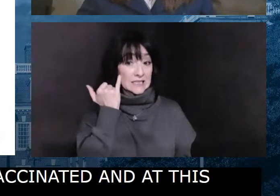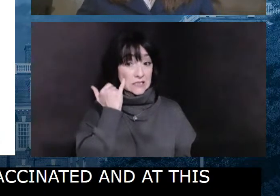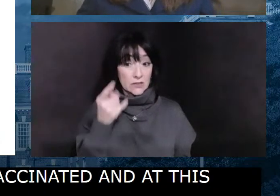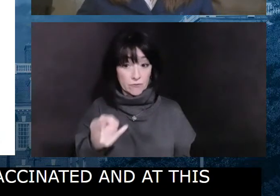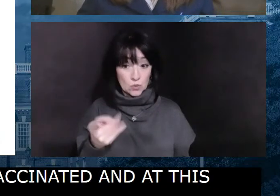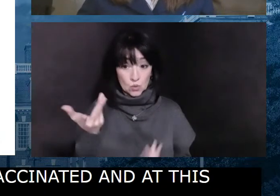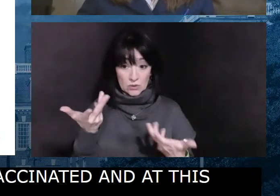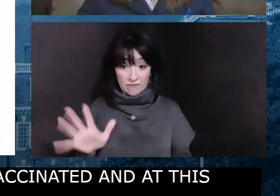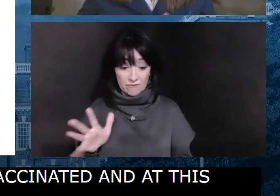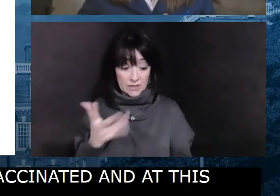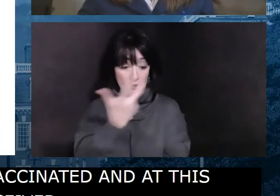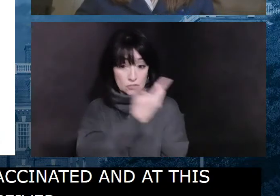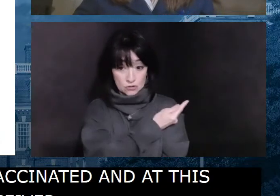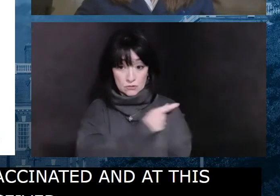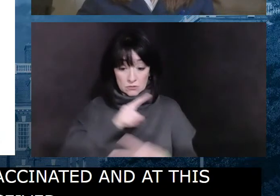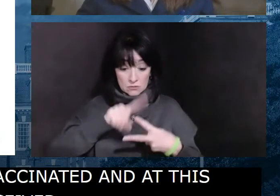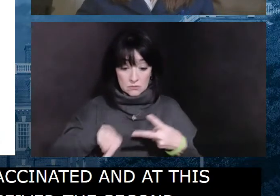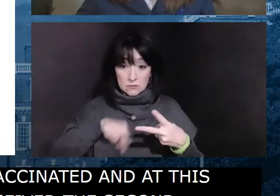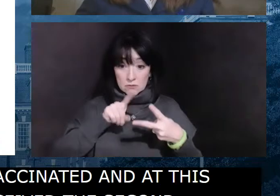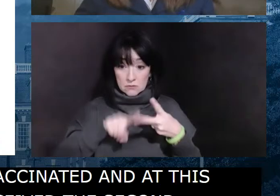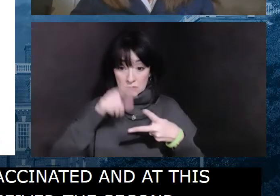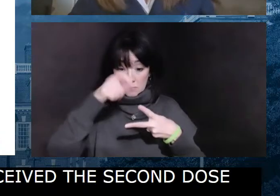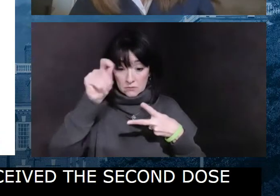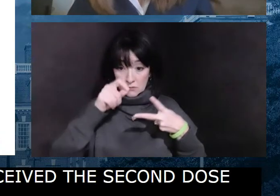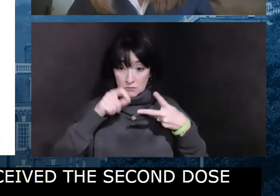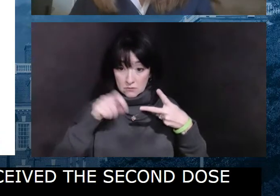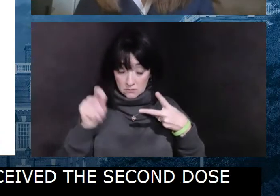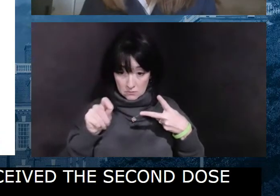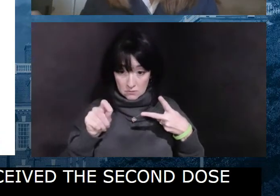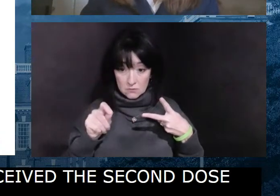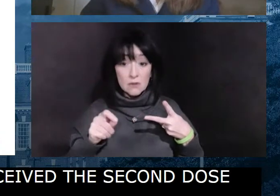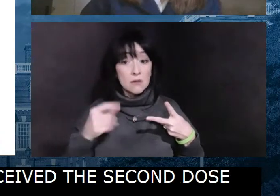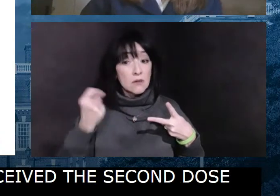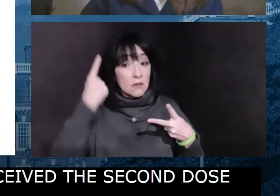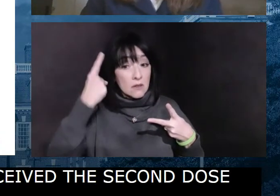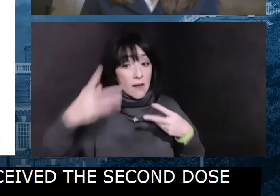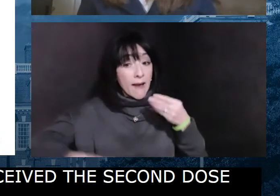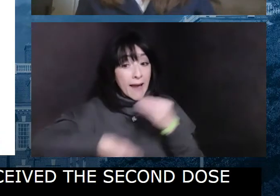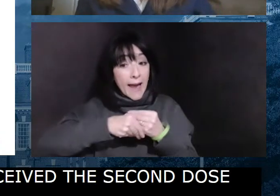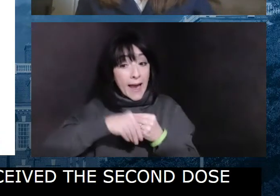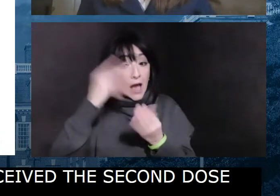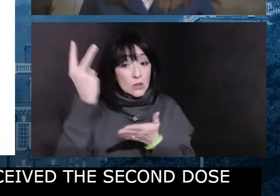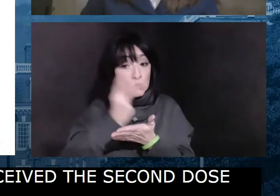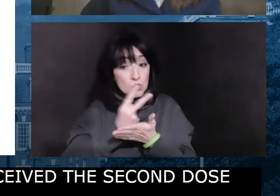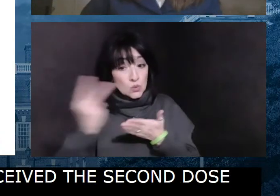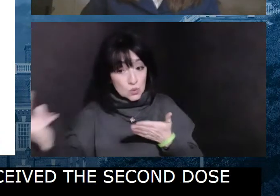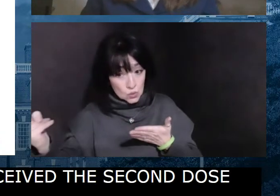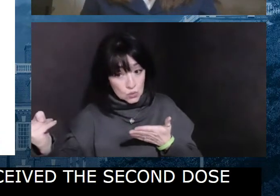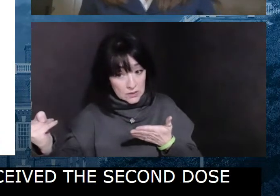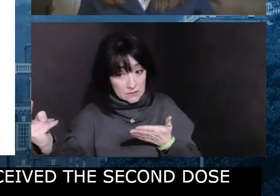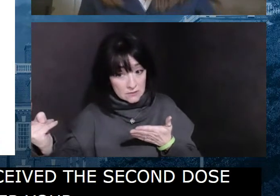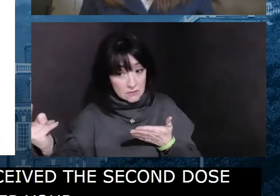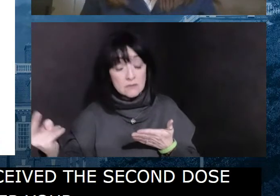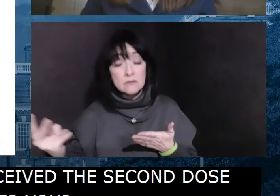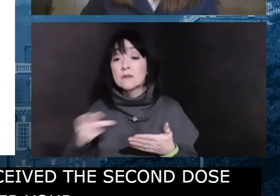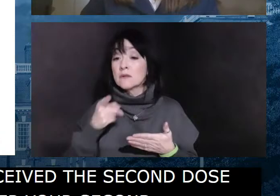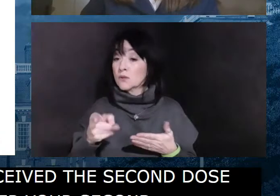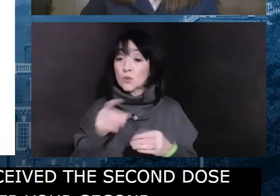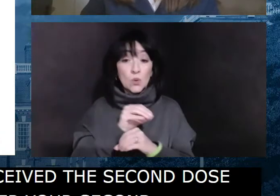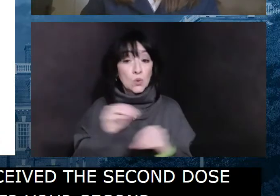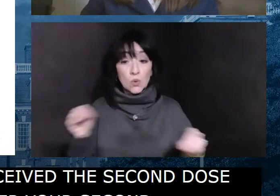if it's been 2 weeks after your second dose or more, but less than 3 months, and you don't have symptoms, then you don't